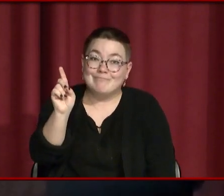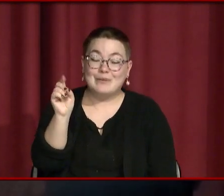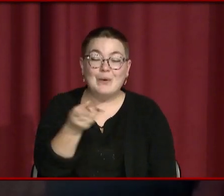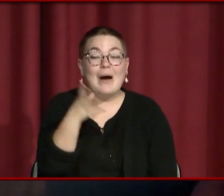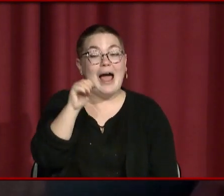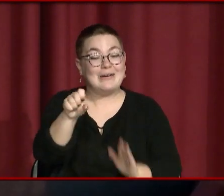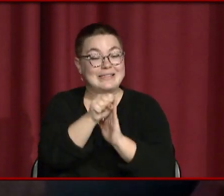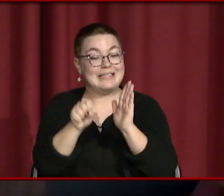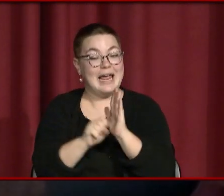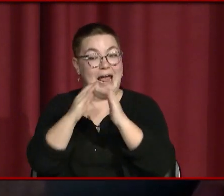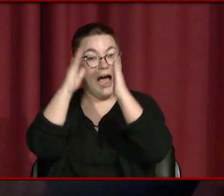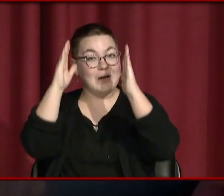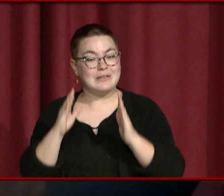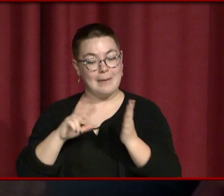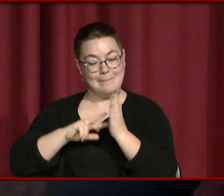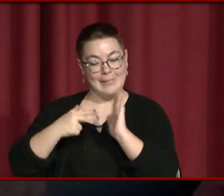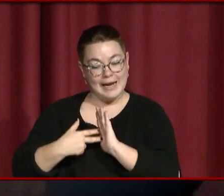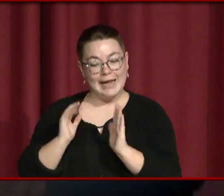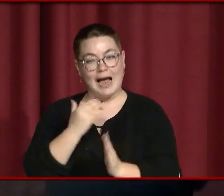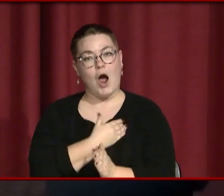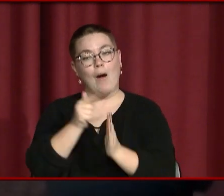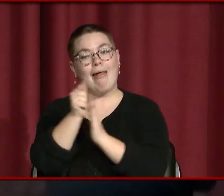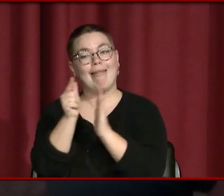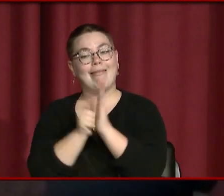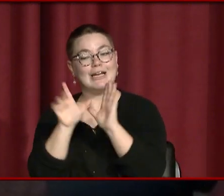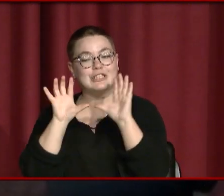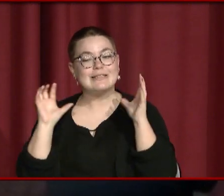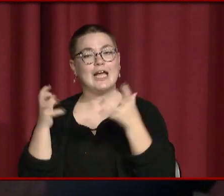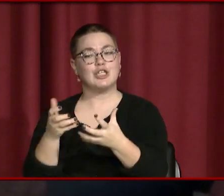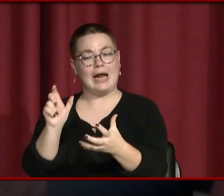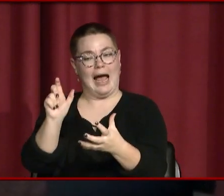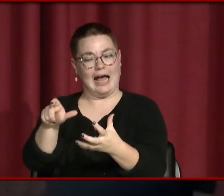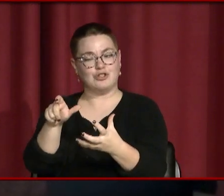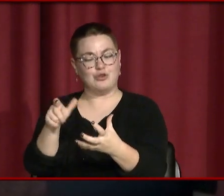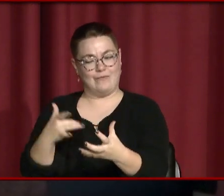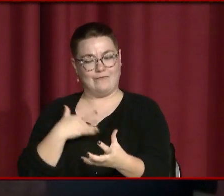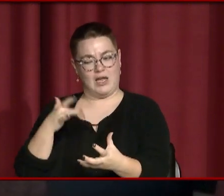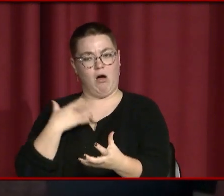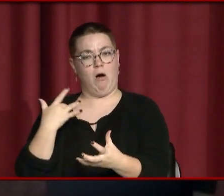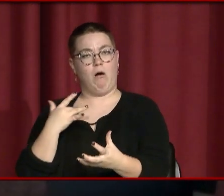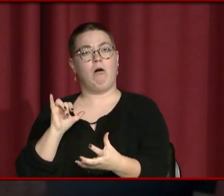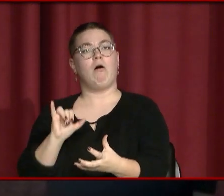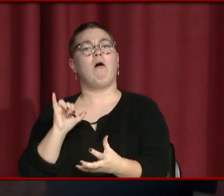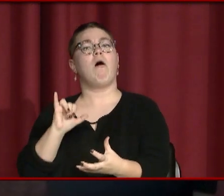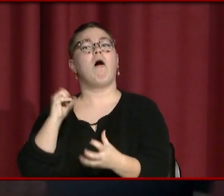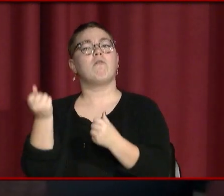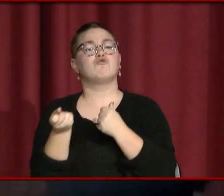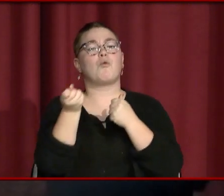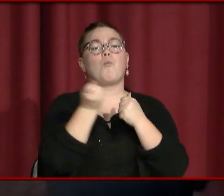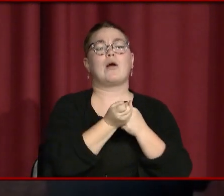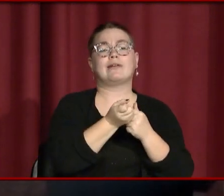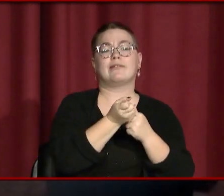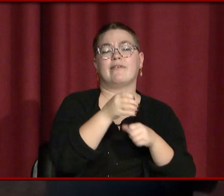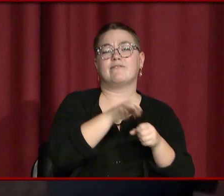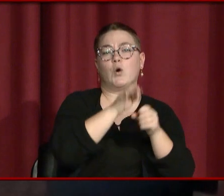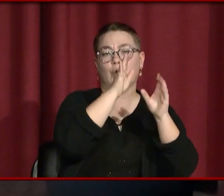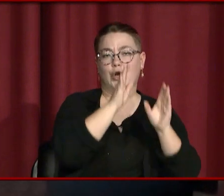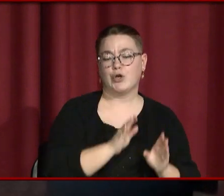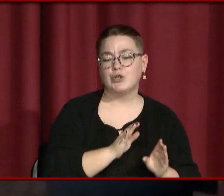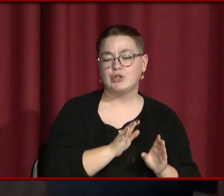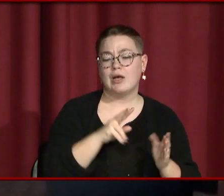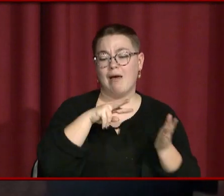that feels accountable to voters. We want a legislature that has to listen to